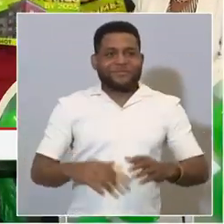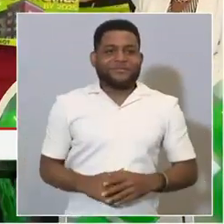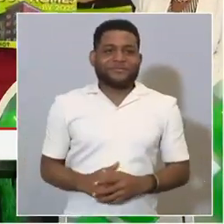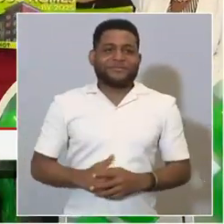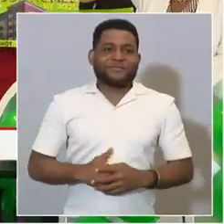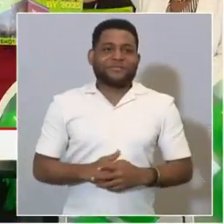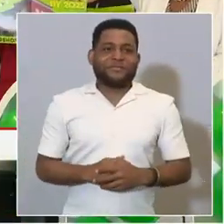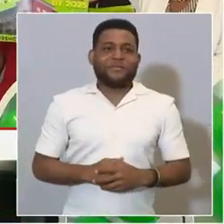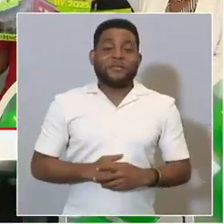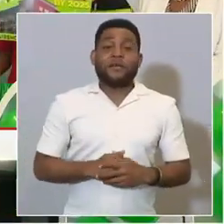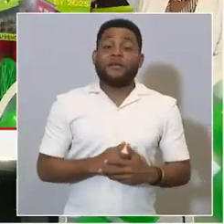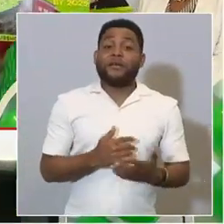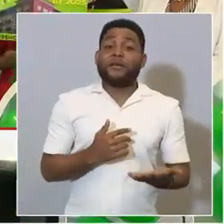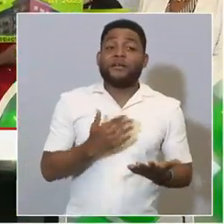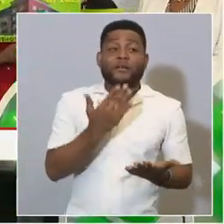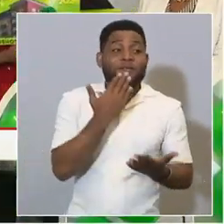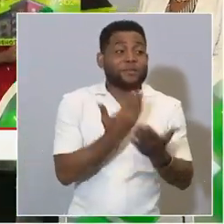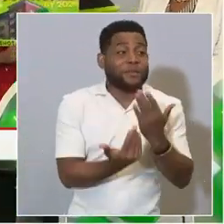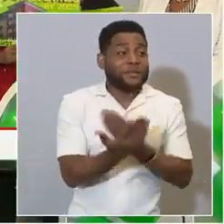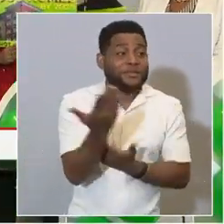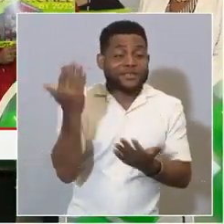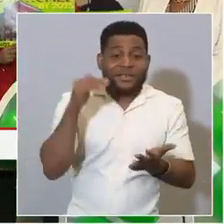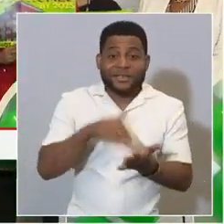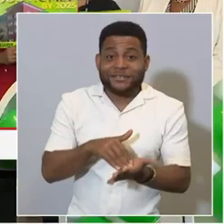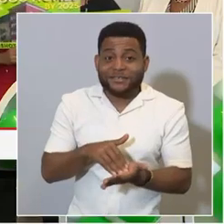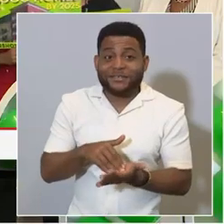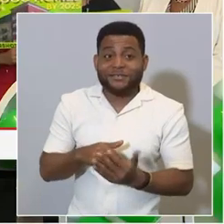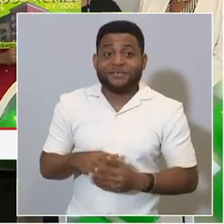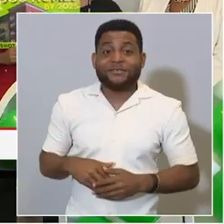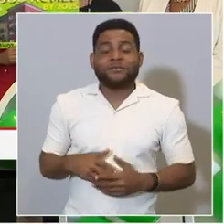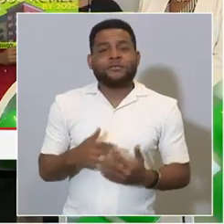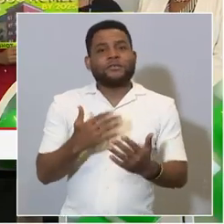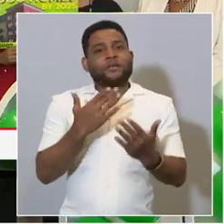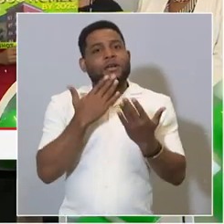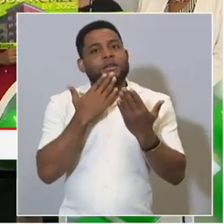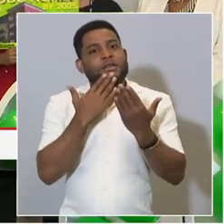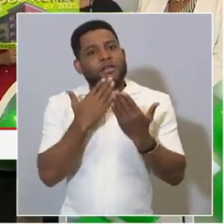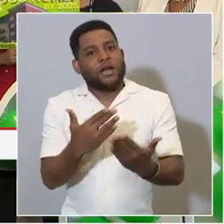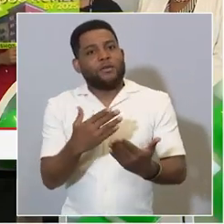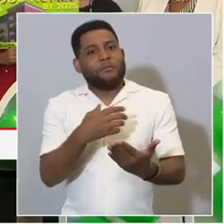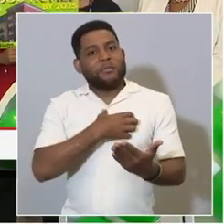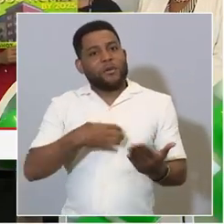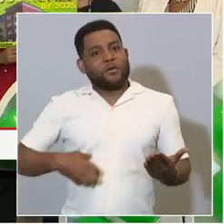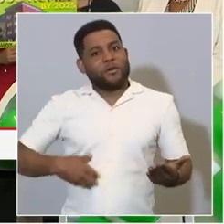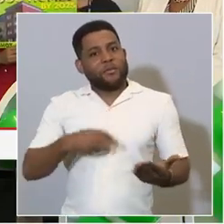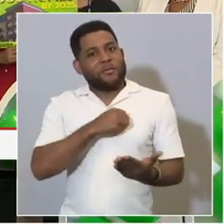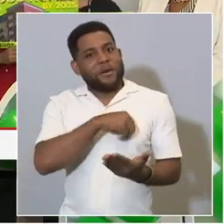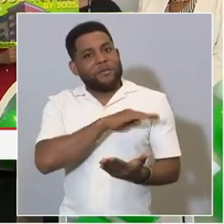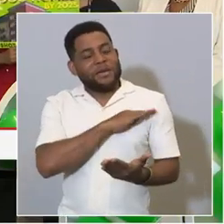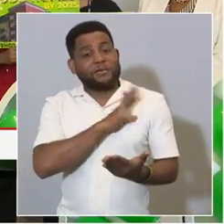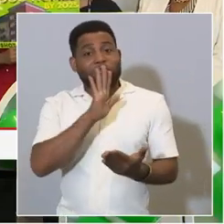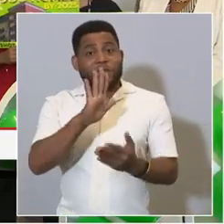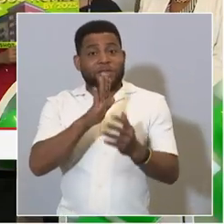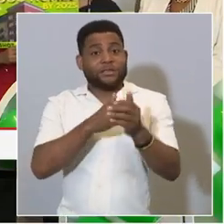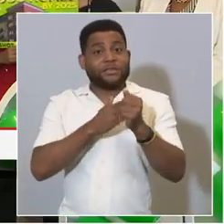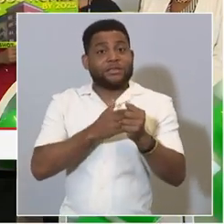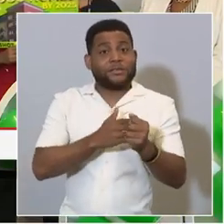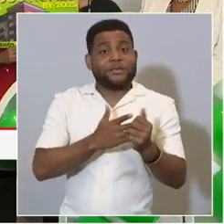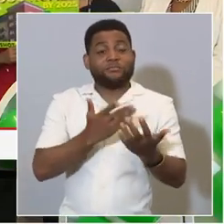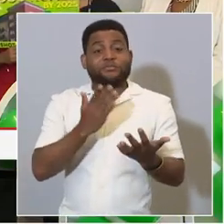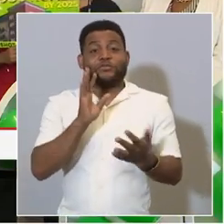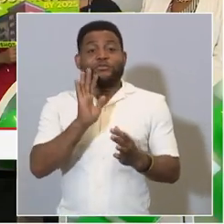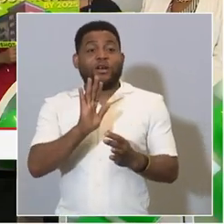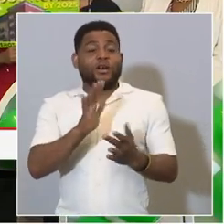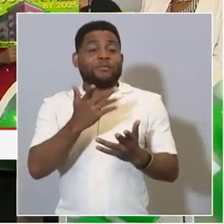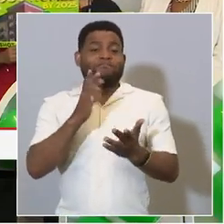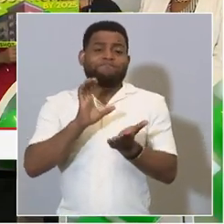Good morning again, everyone. And thank you, Mayor Bowser, for your leadership and investments in affordable housing.